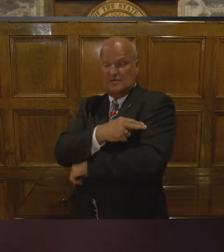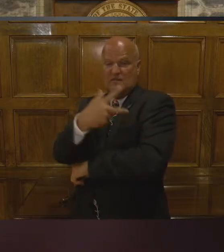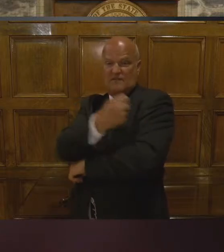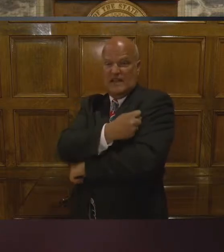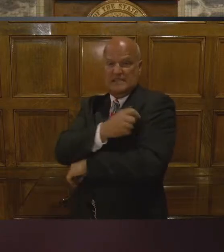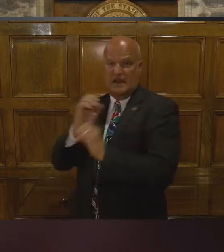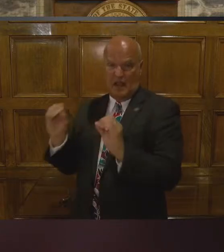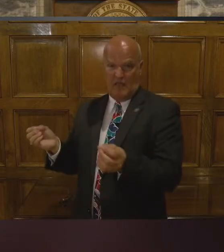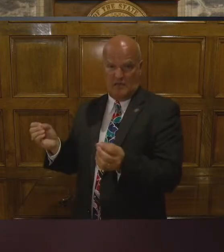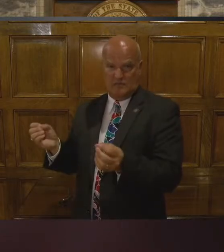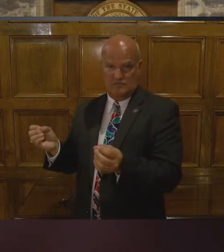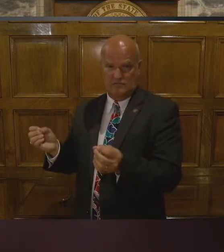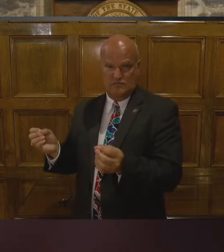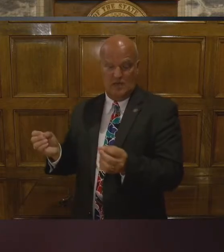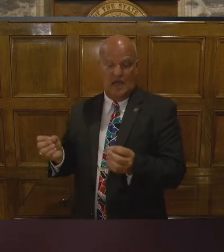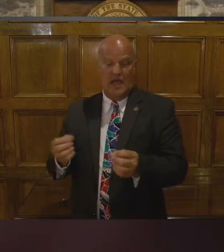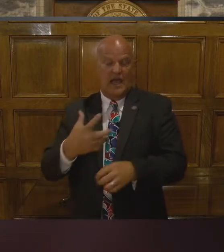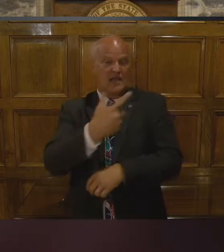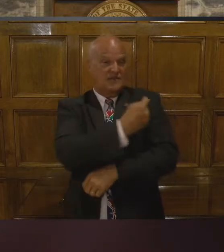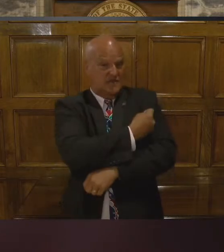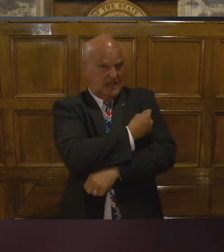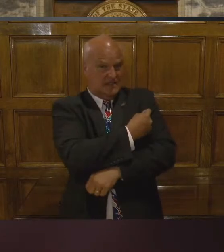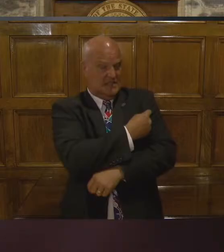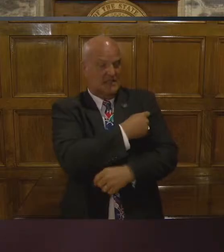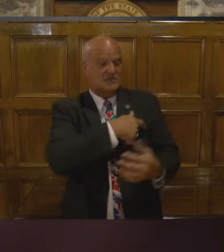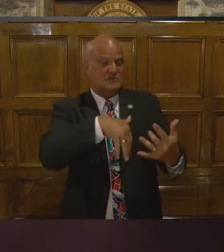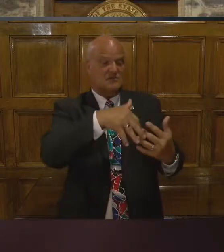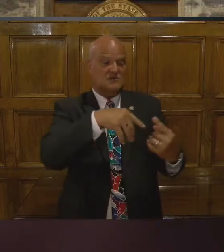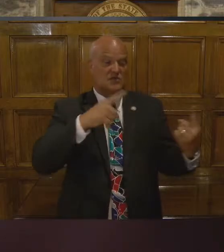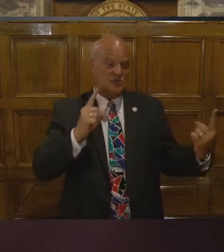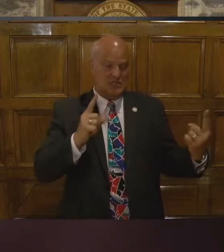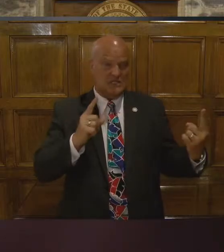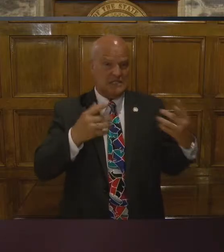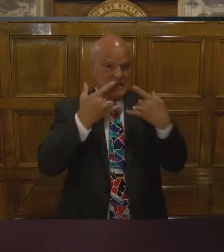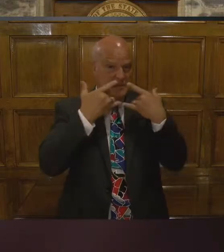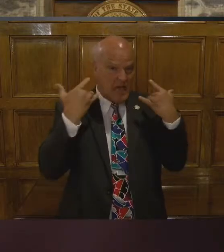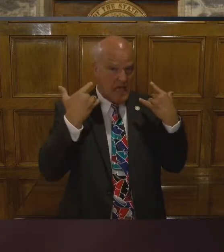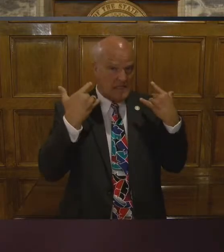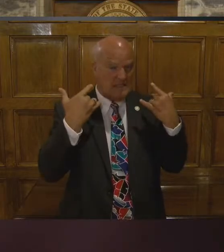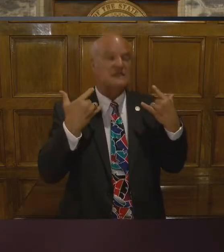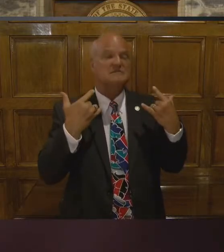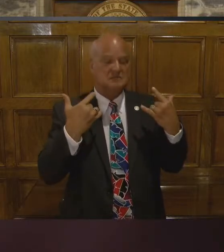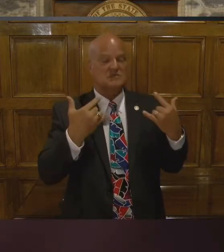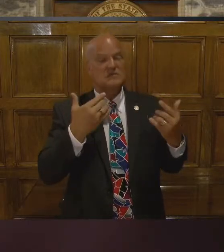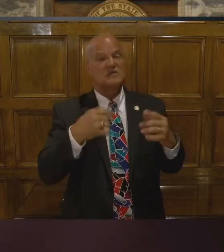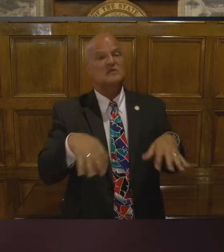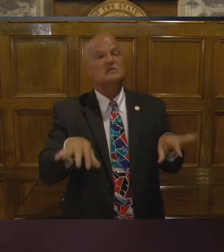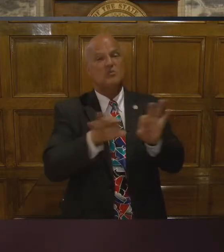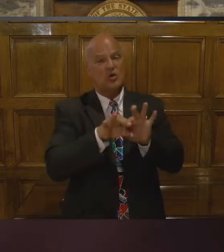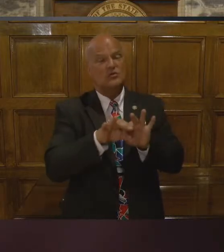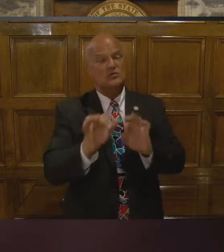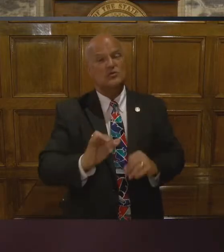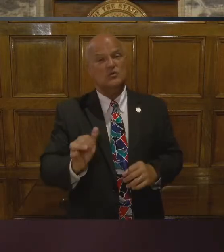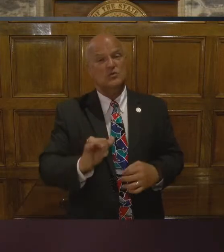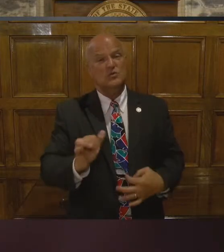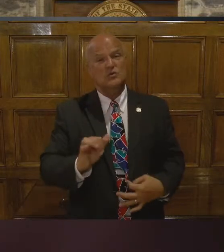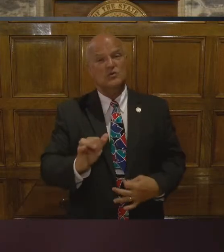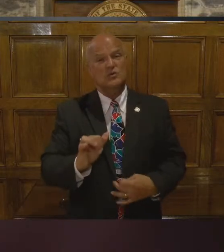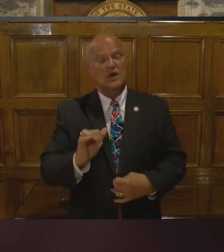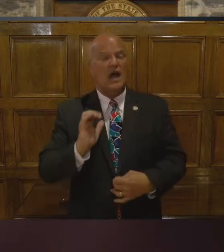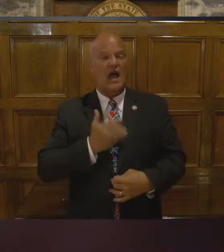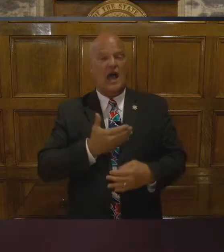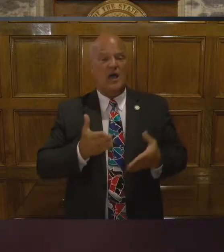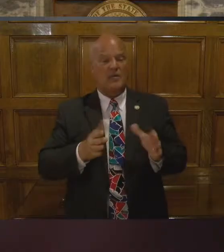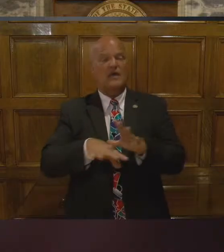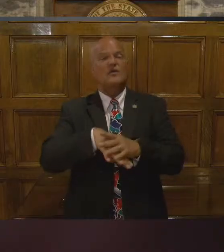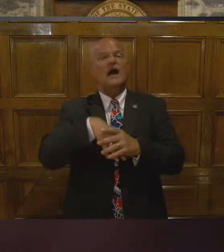well as continued practicing social distancing and masking when that is necessary, are our pathways